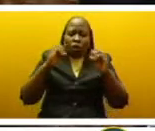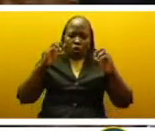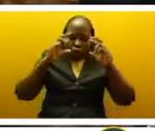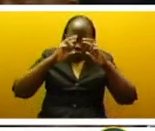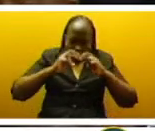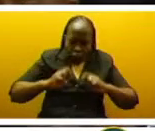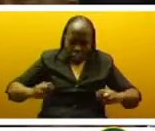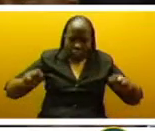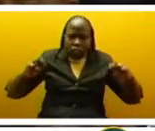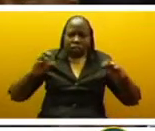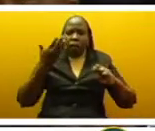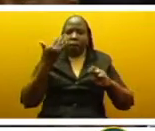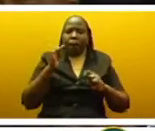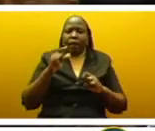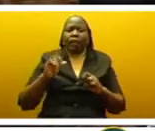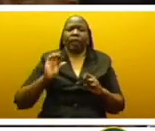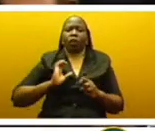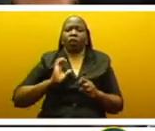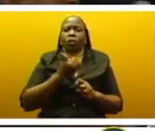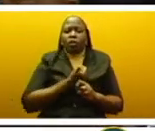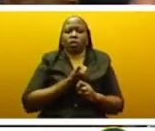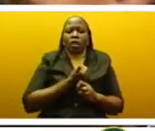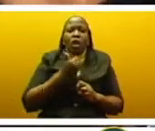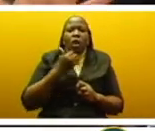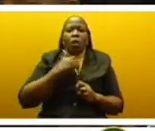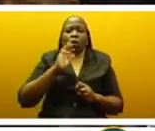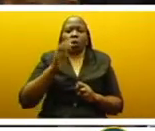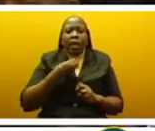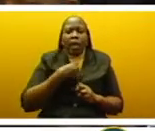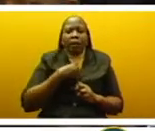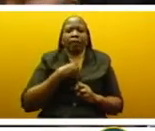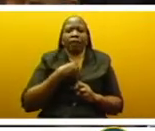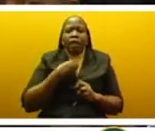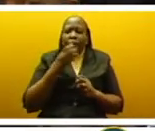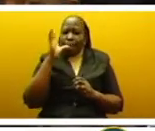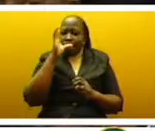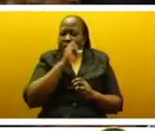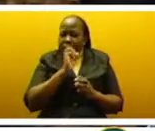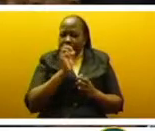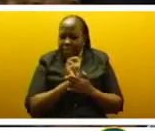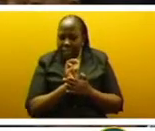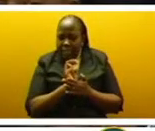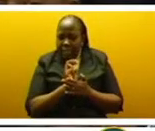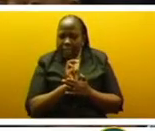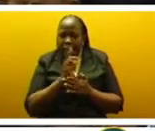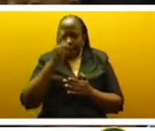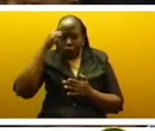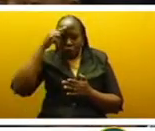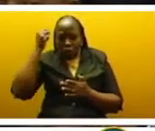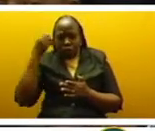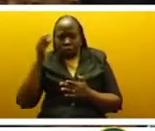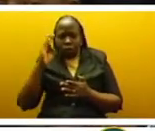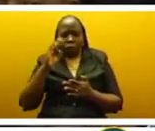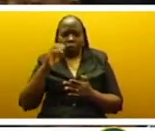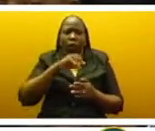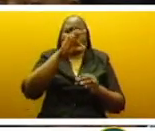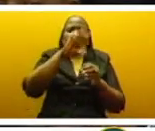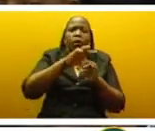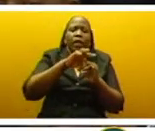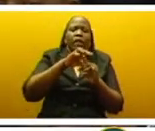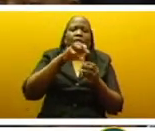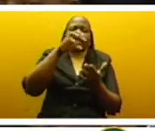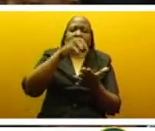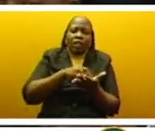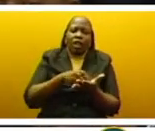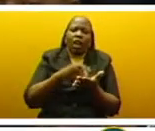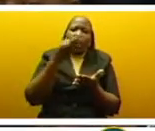the commission. We've been told we've misread the section because it's polling stations. With due respect, if it